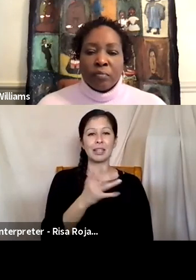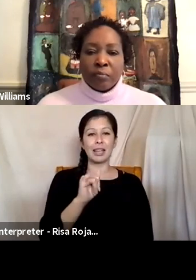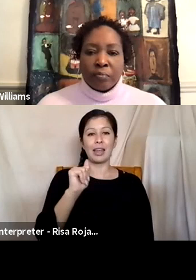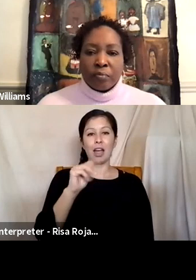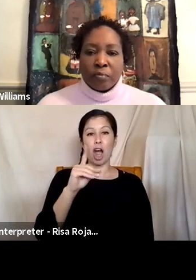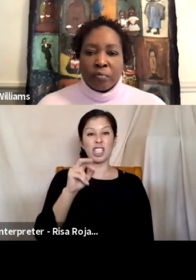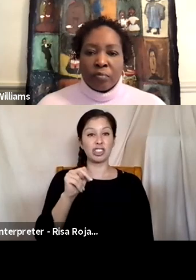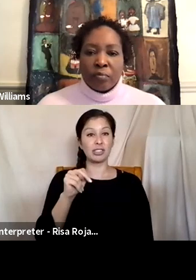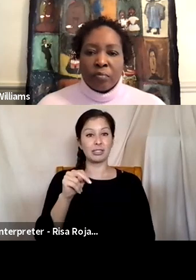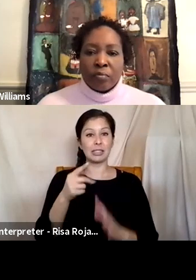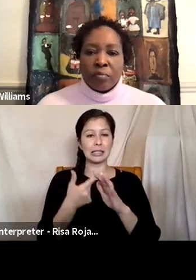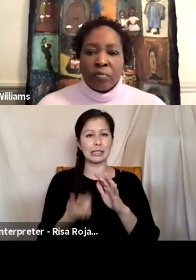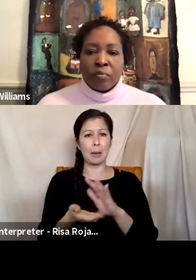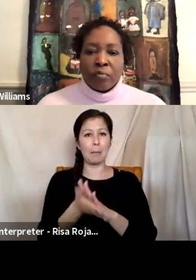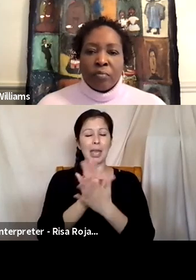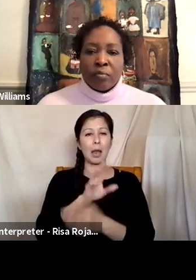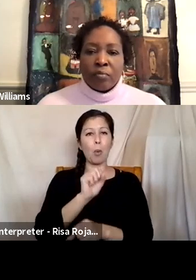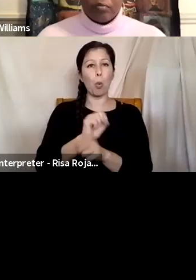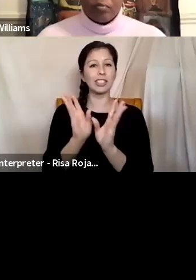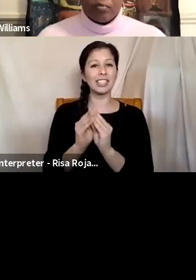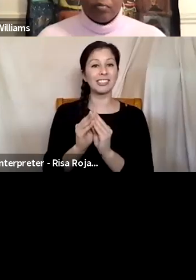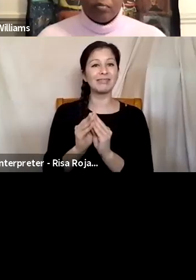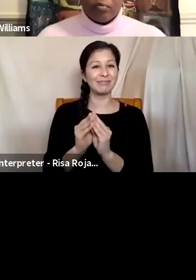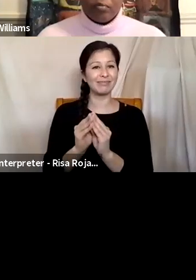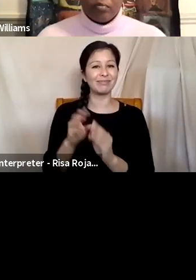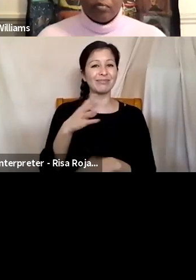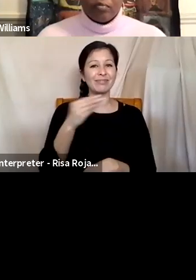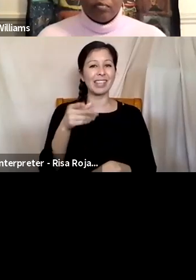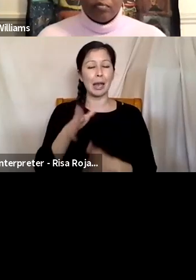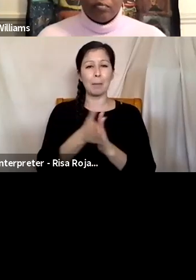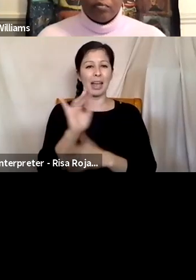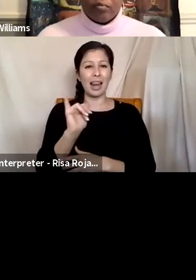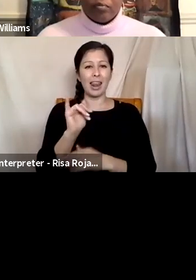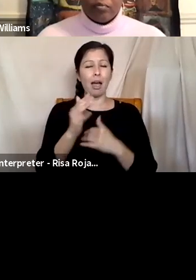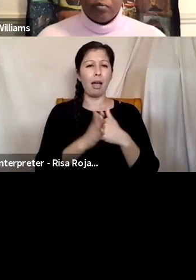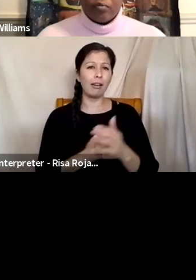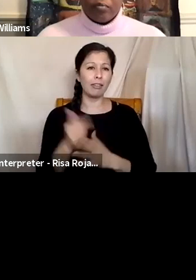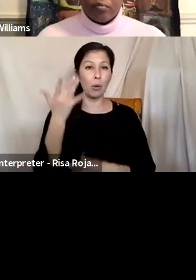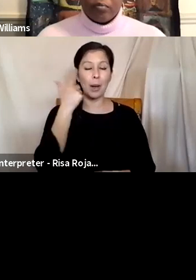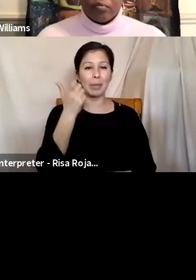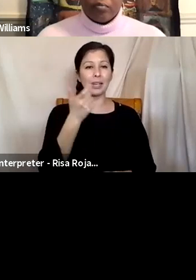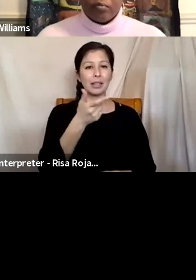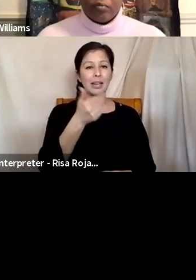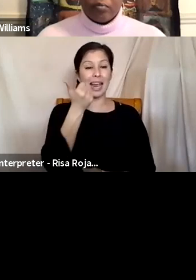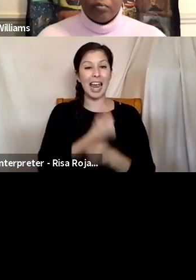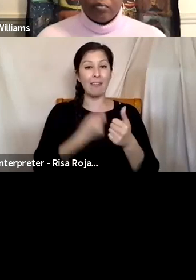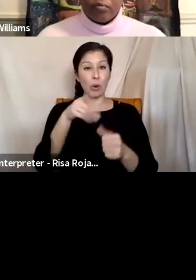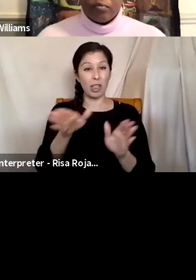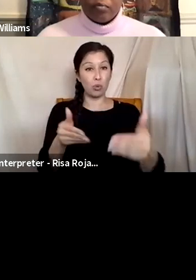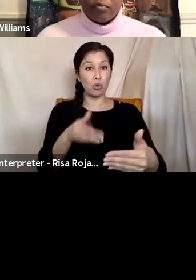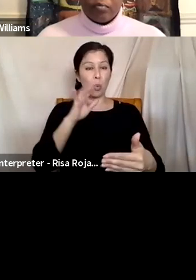auditions disappeared. It became a work session. And it just became so comfortable because everyone there